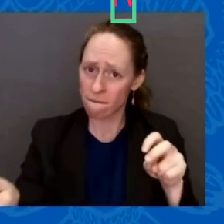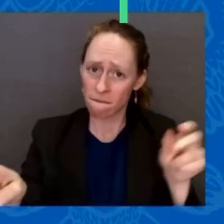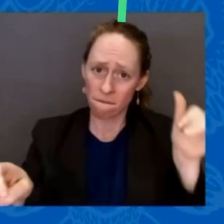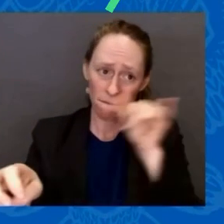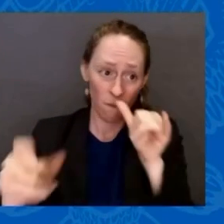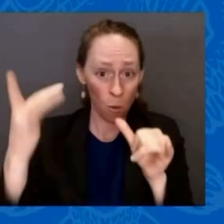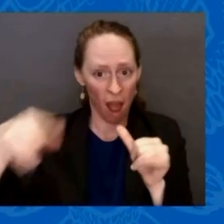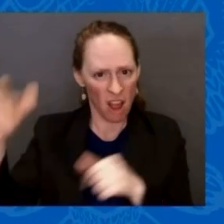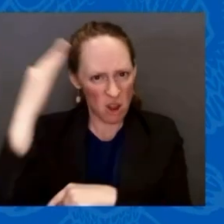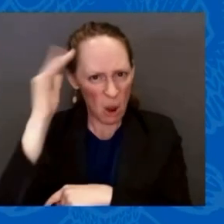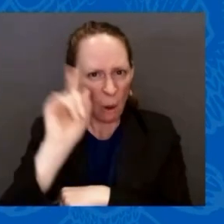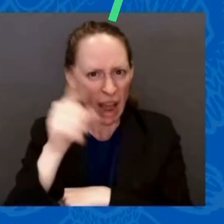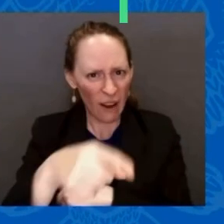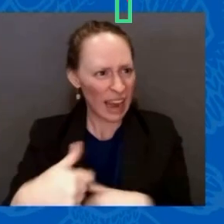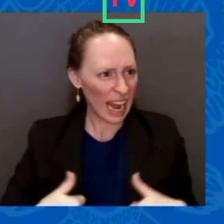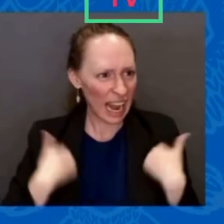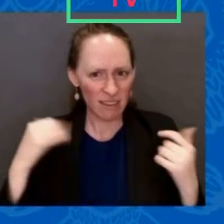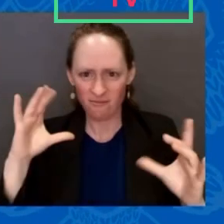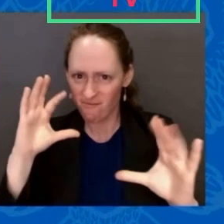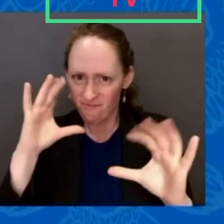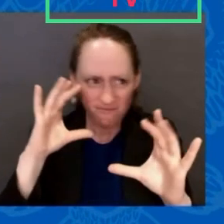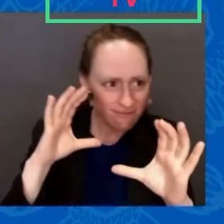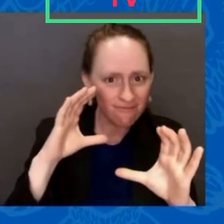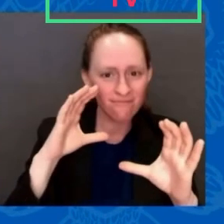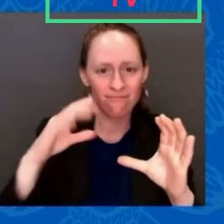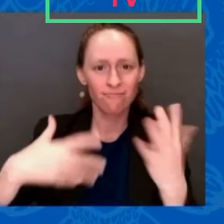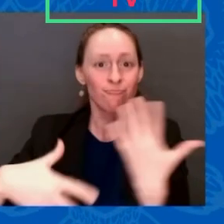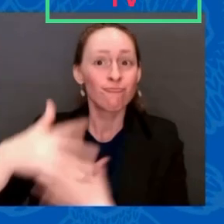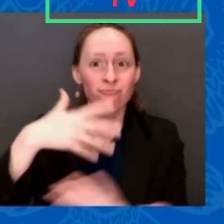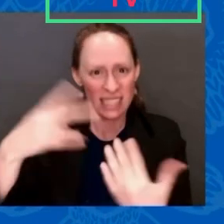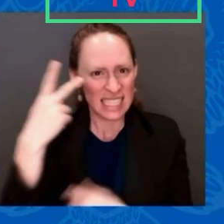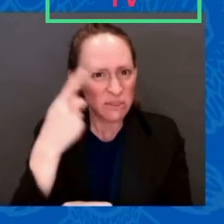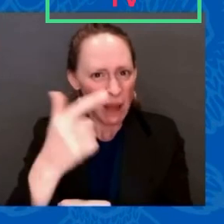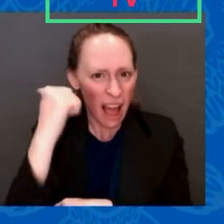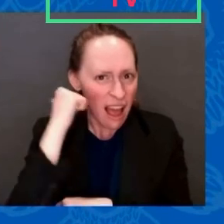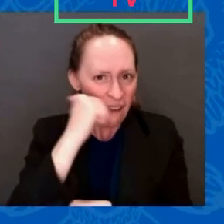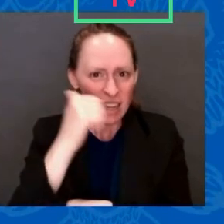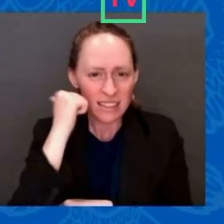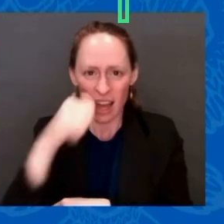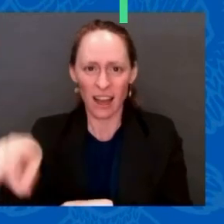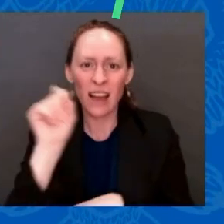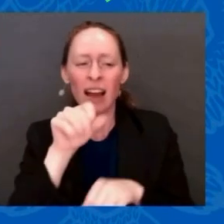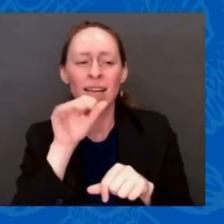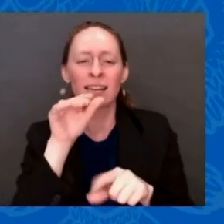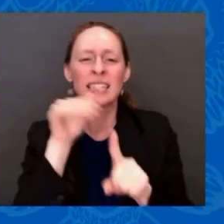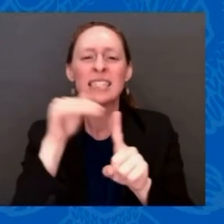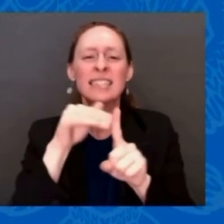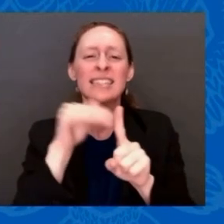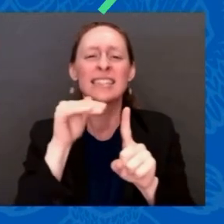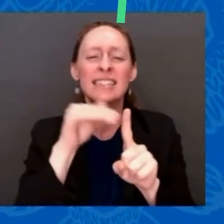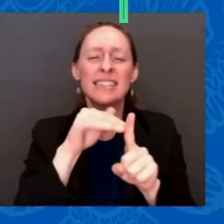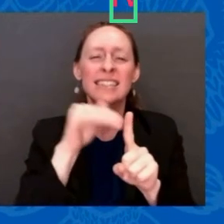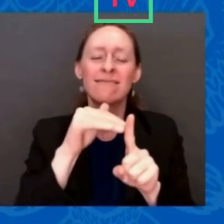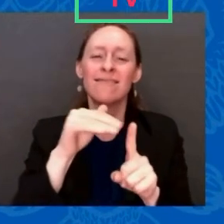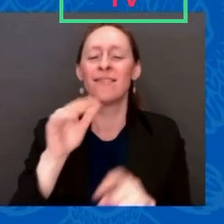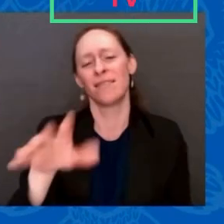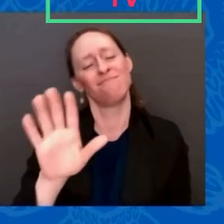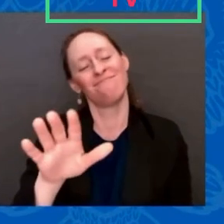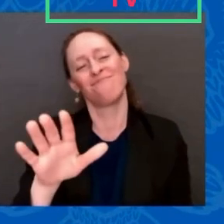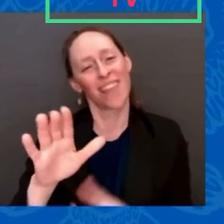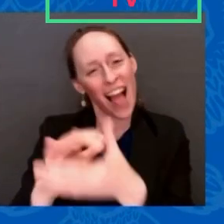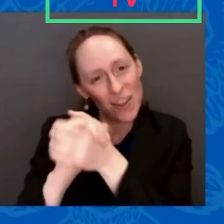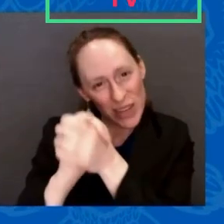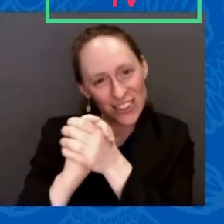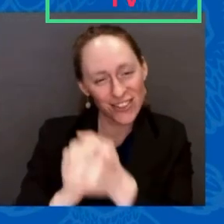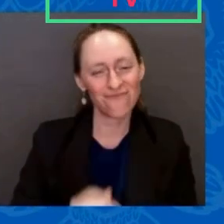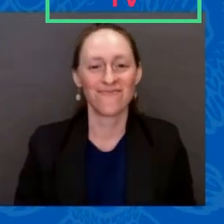Mayor. And I think that you've been doing a good job. Mayor Brandon Johnson. Look, you